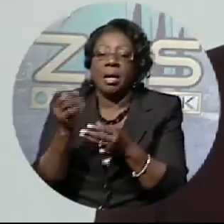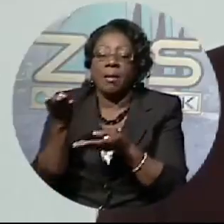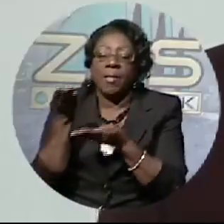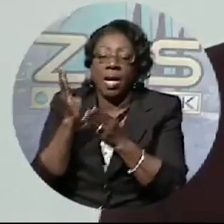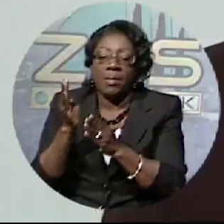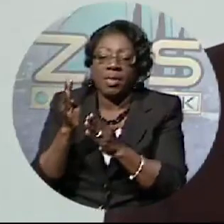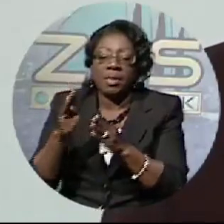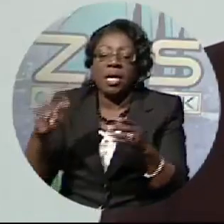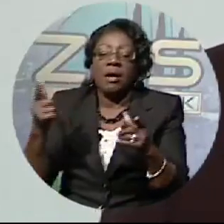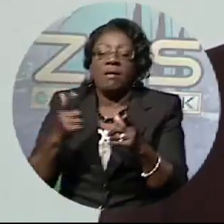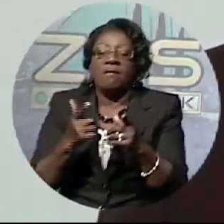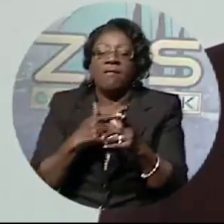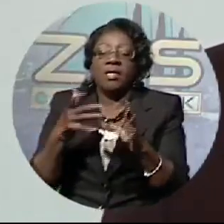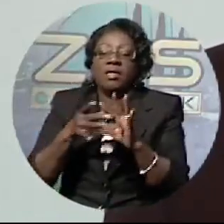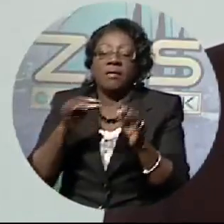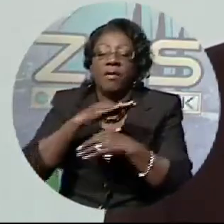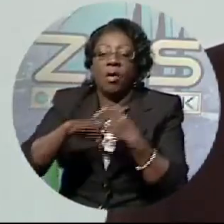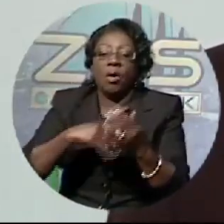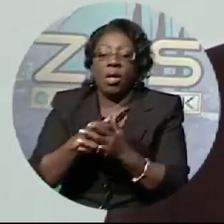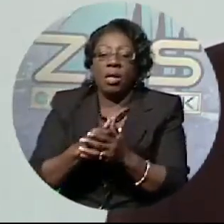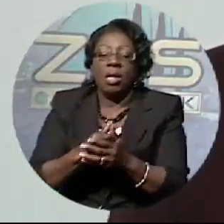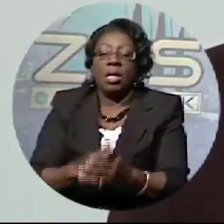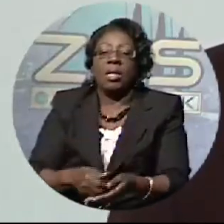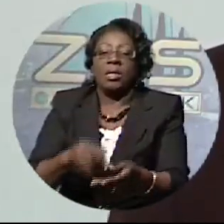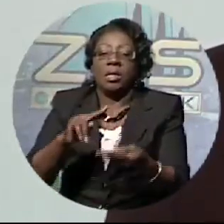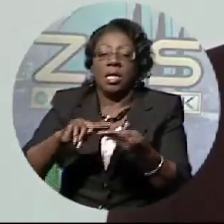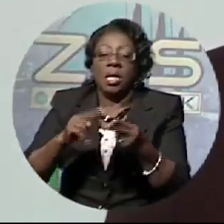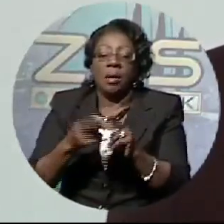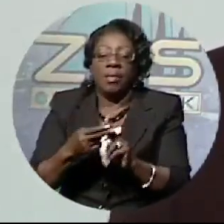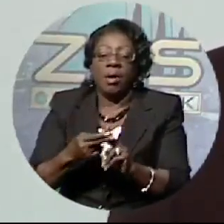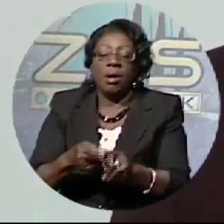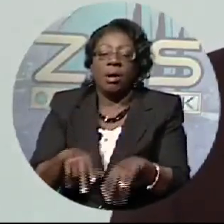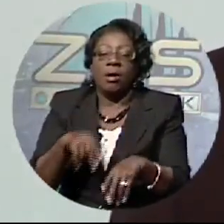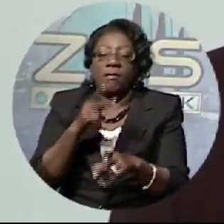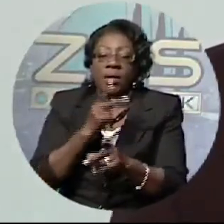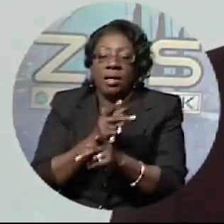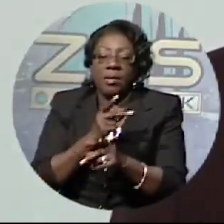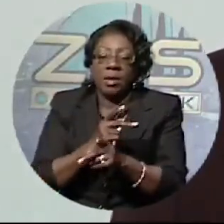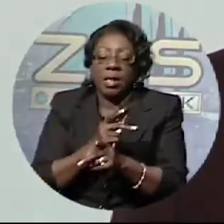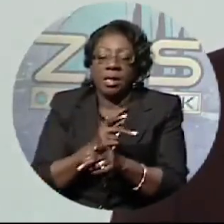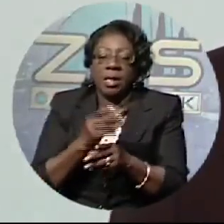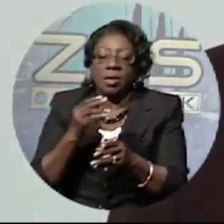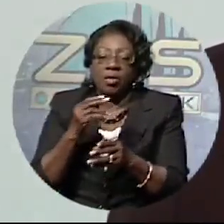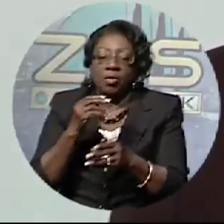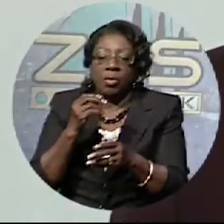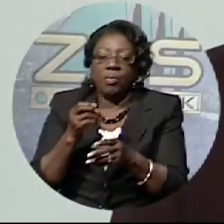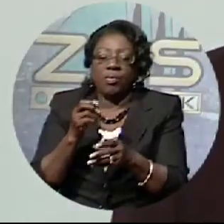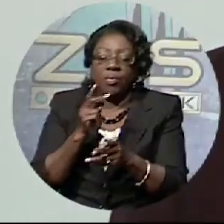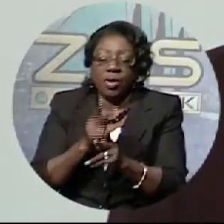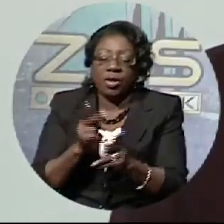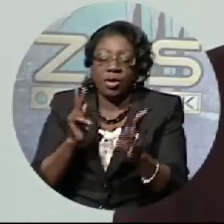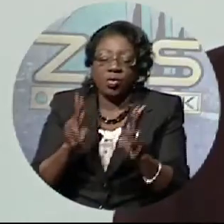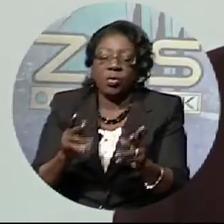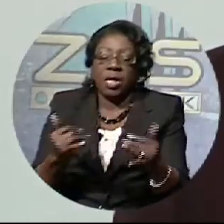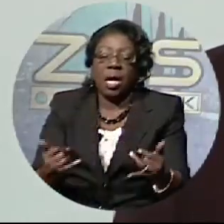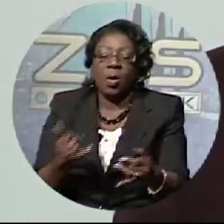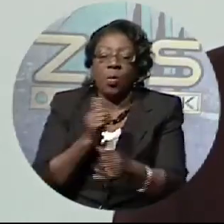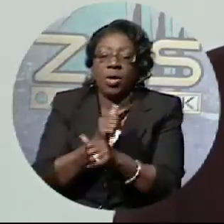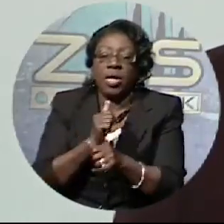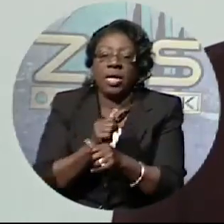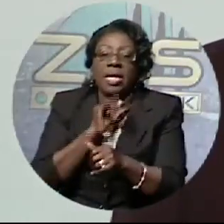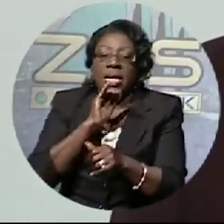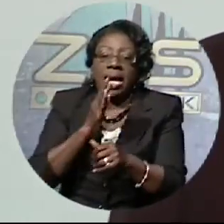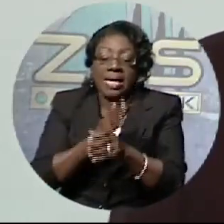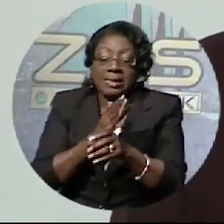First of all, if you look at the numbers, the working force itself, the number of persons employed increase, right? Which means that the economy is